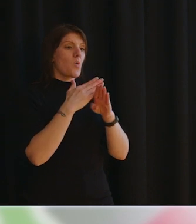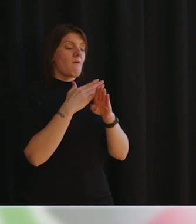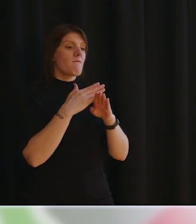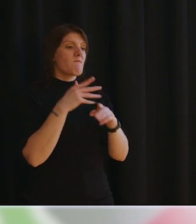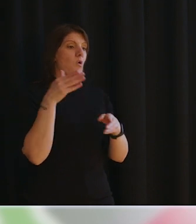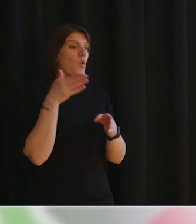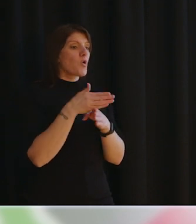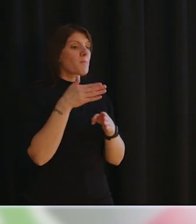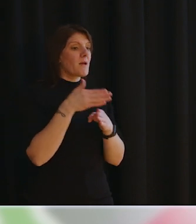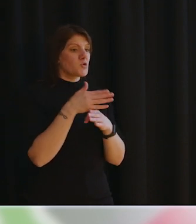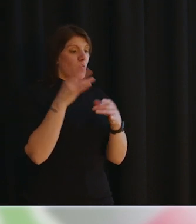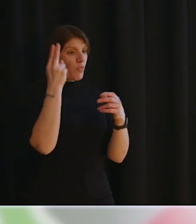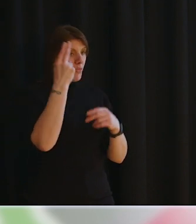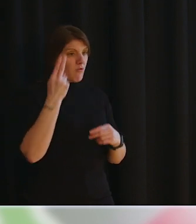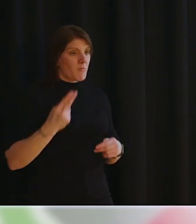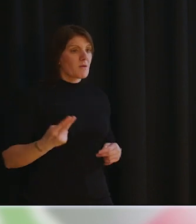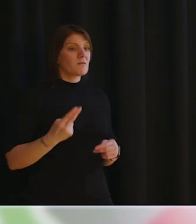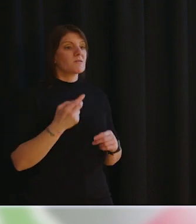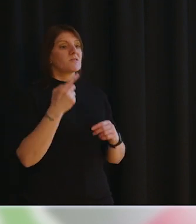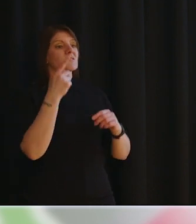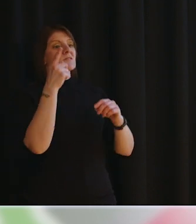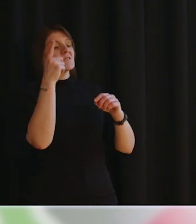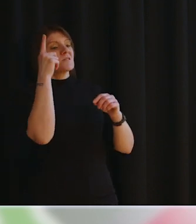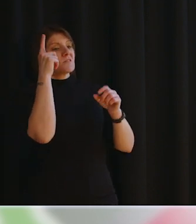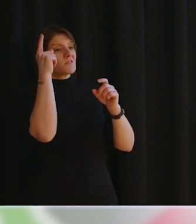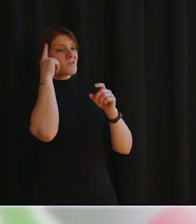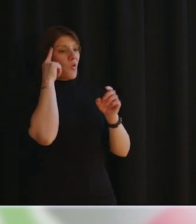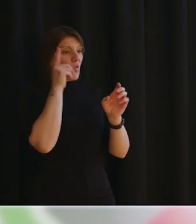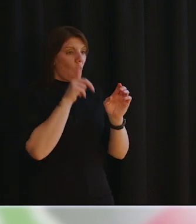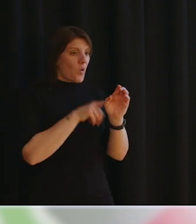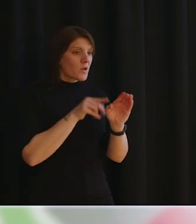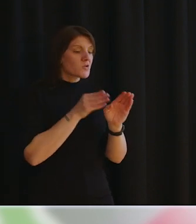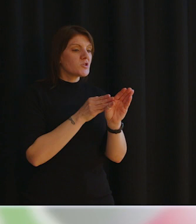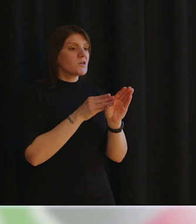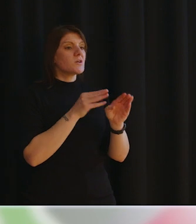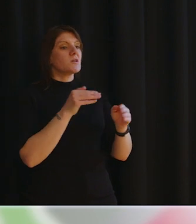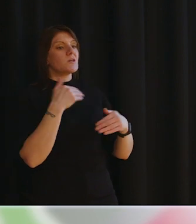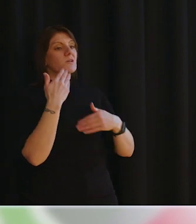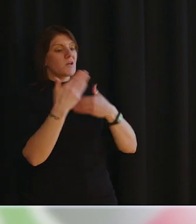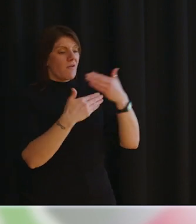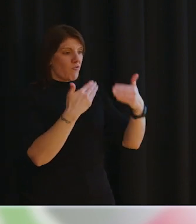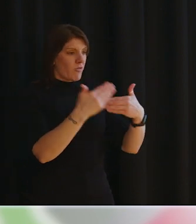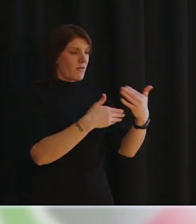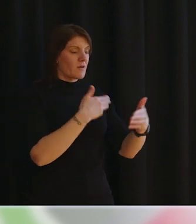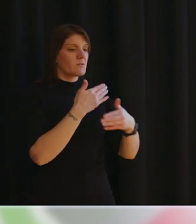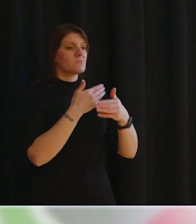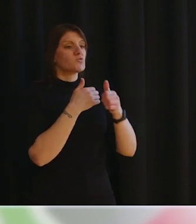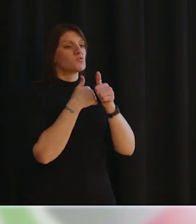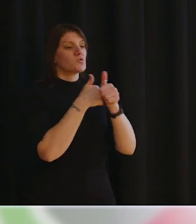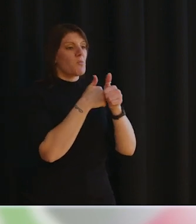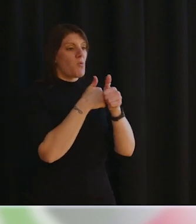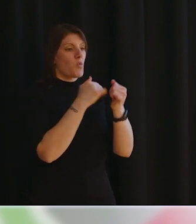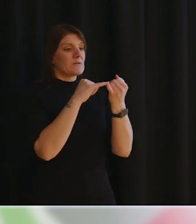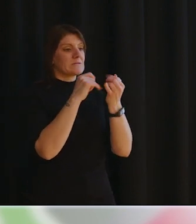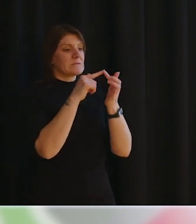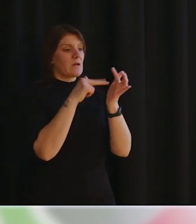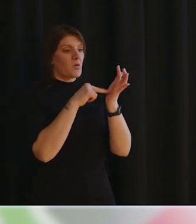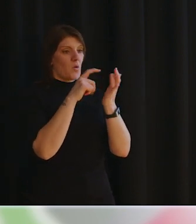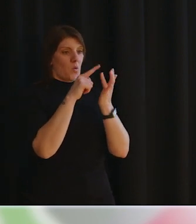language therapists, educational psychologists. There's a lot of services around SEND and to support SENCos as well, particularly